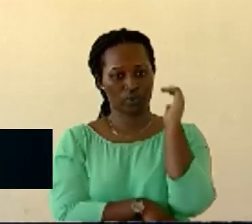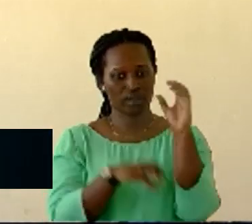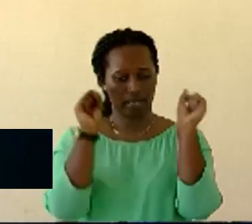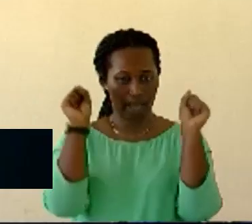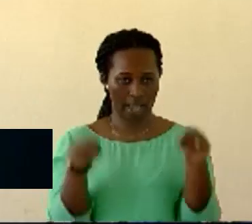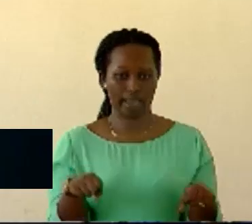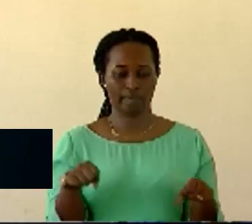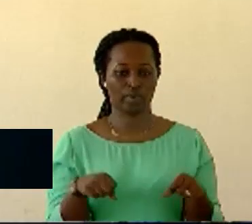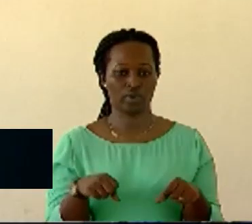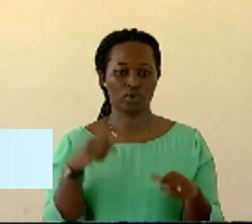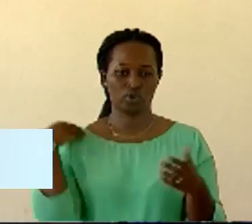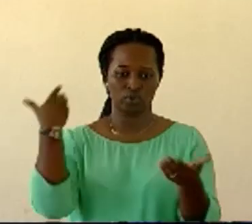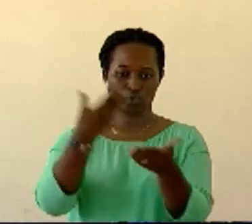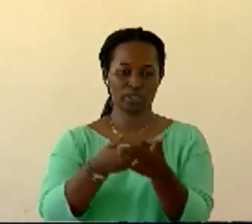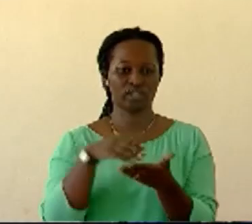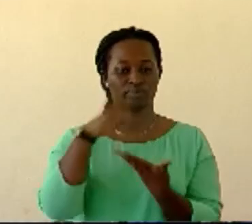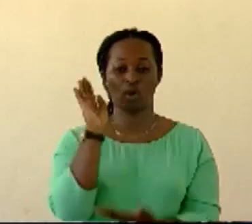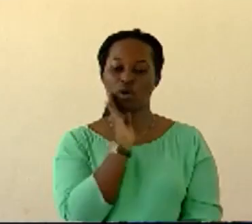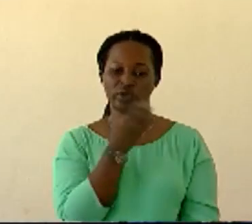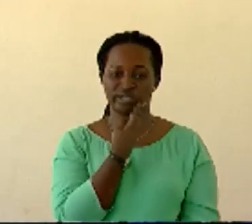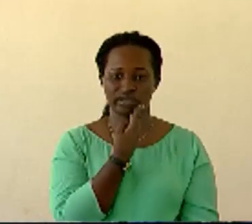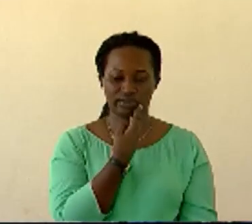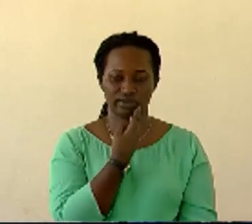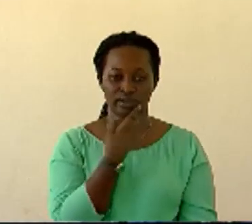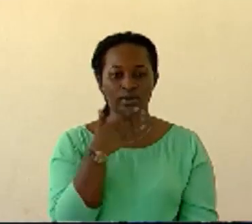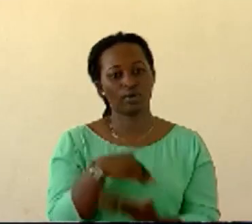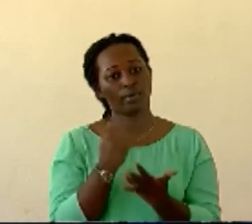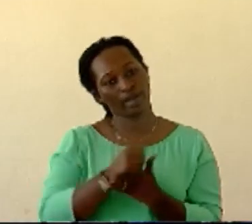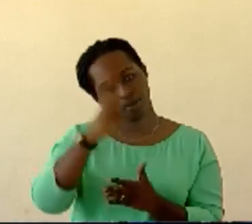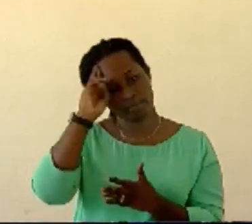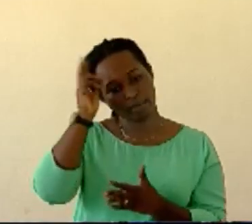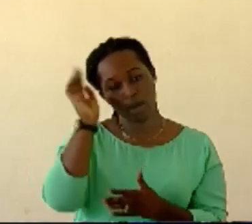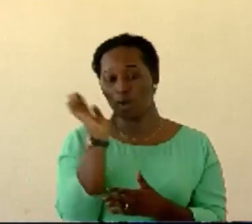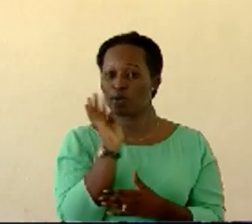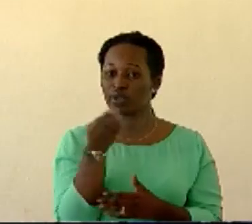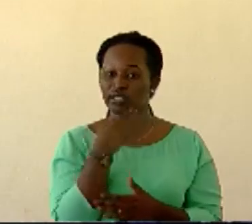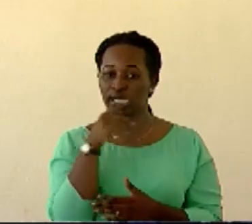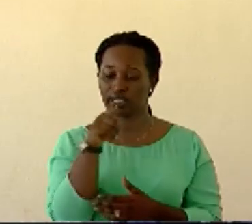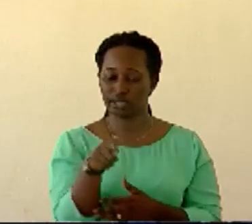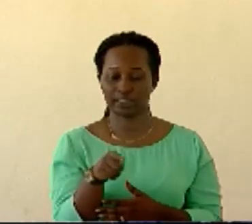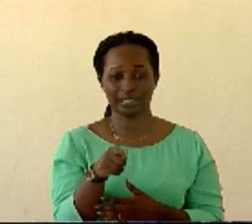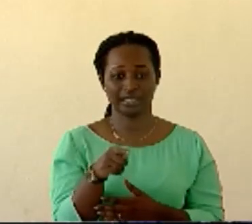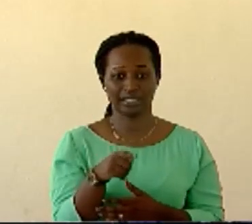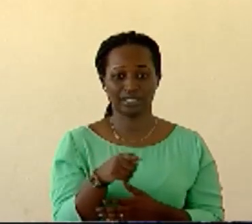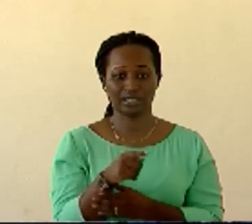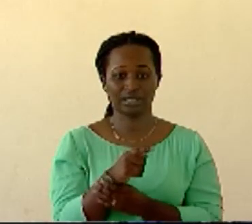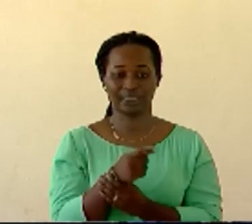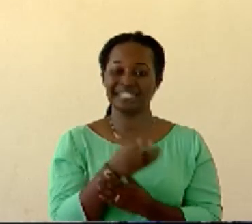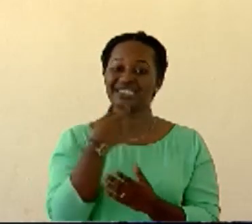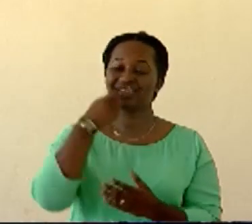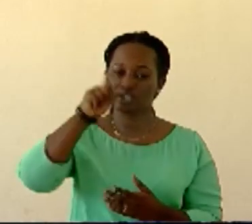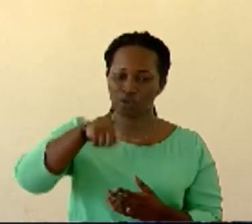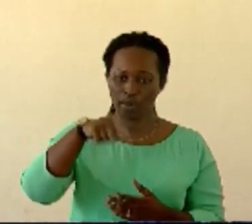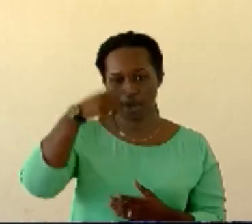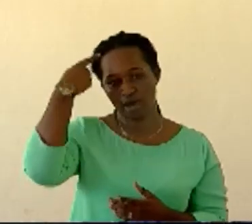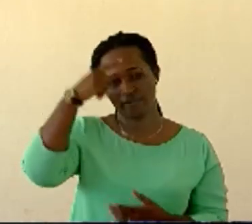able to reach more water because remember, water is a raw material, is a requirement